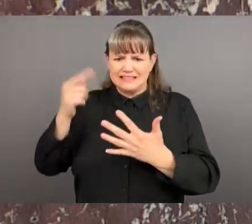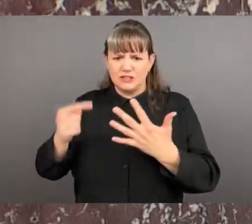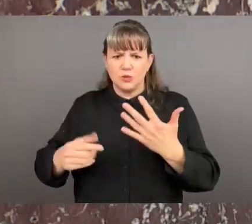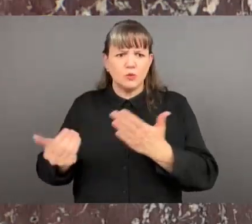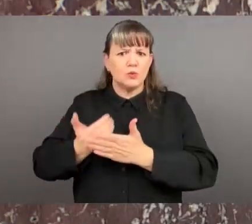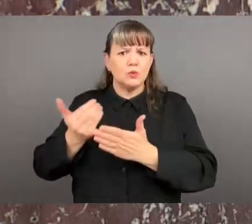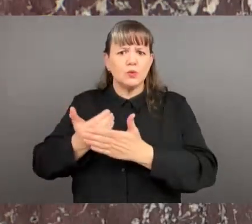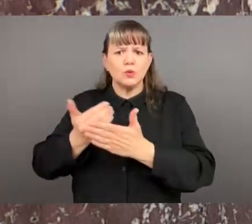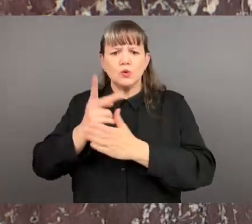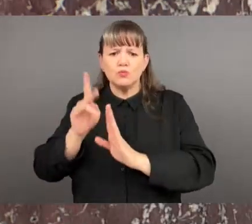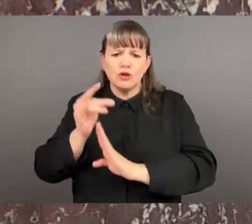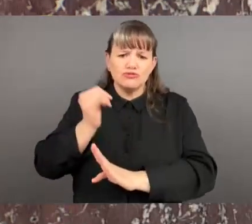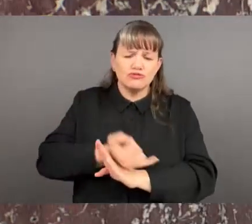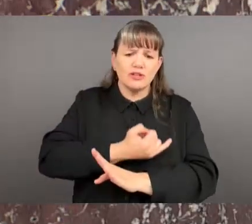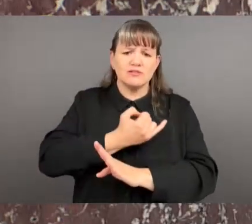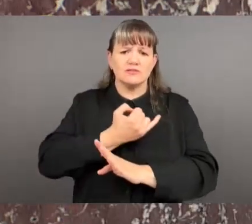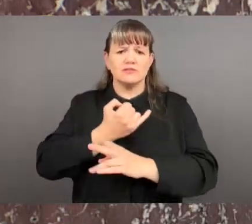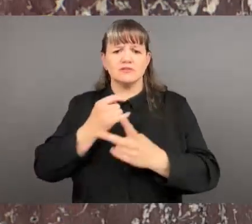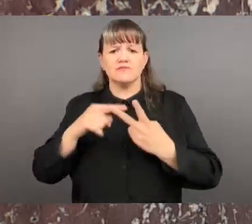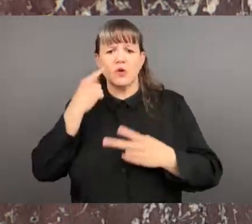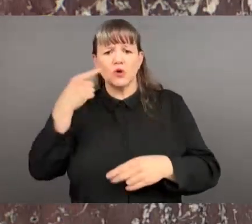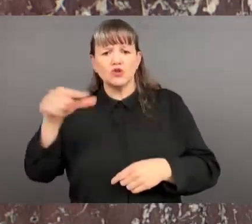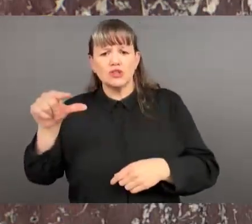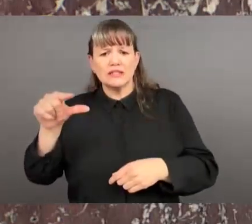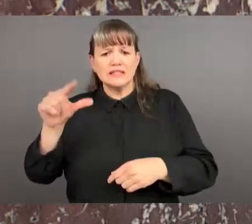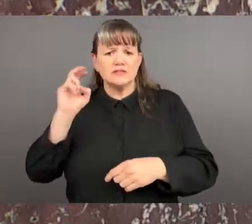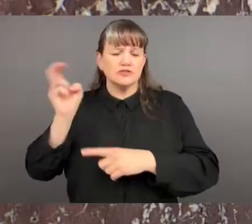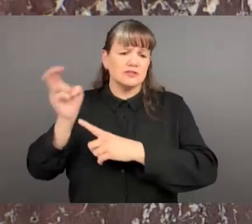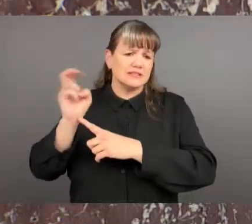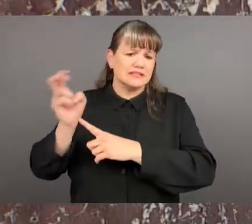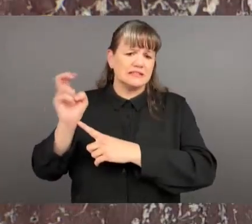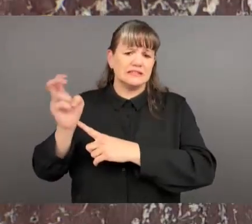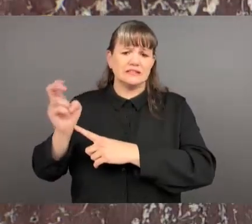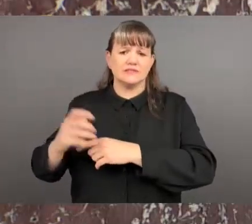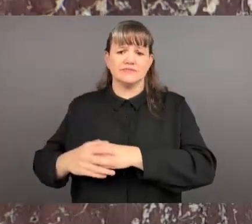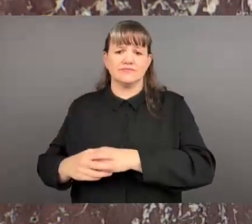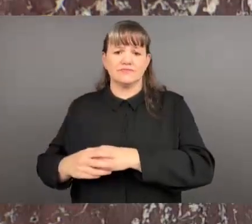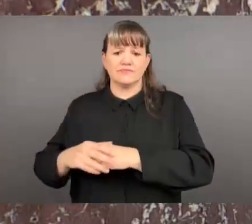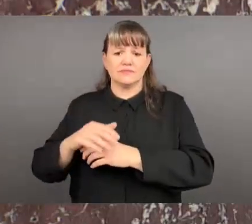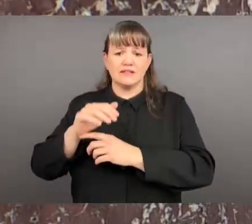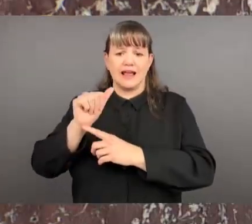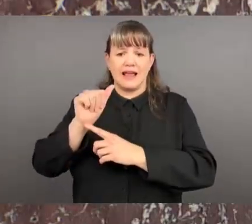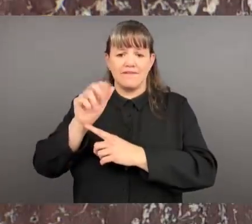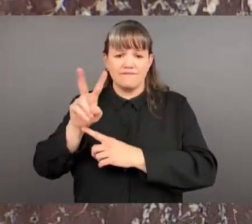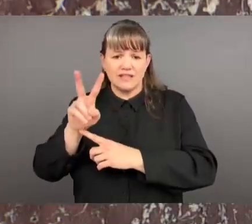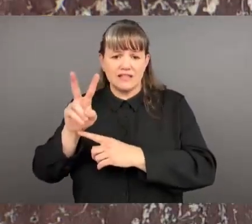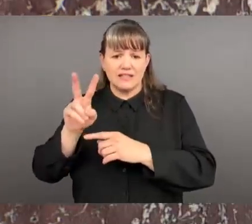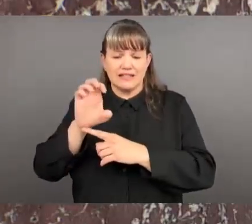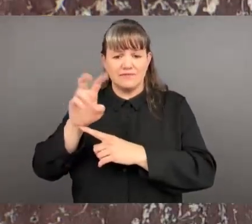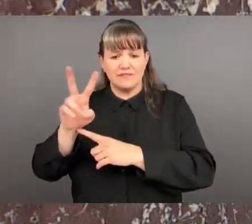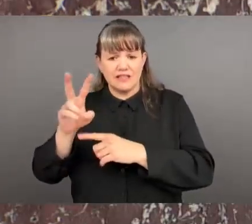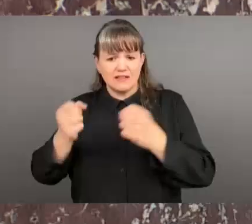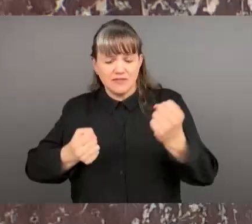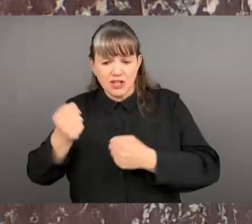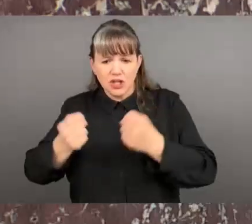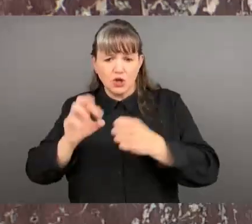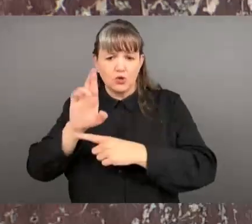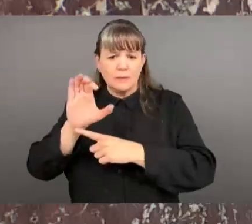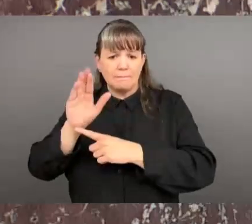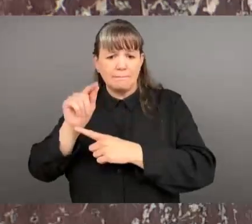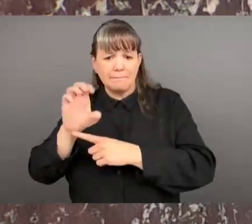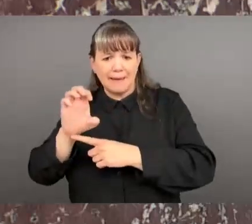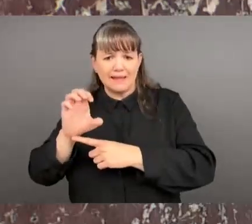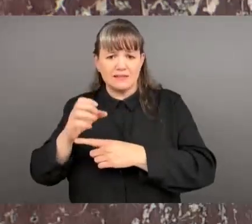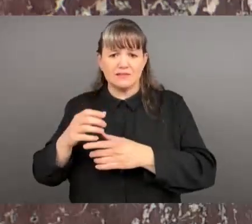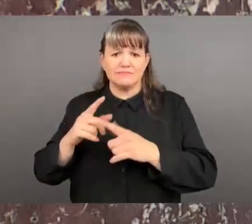EV vehicle rebates, all those things. The government are the ones that said there would be a new